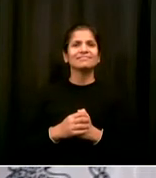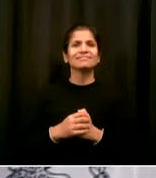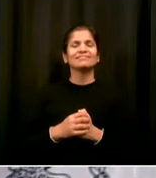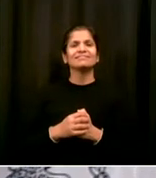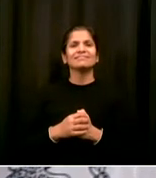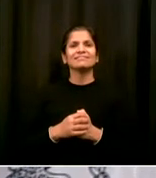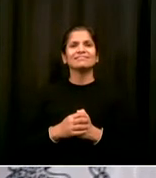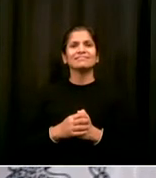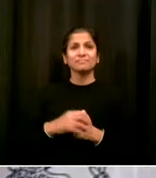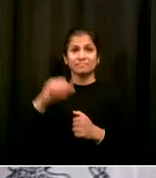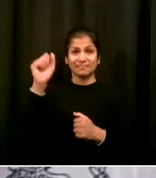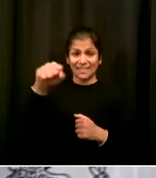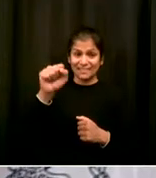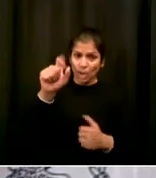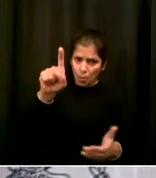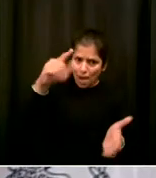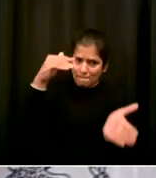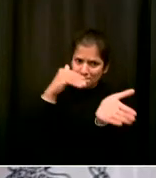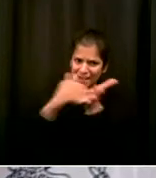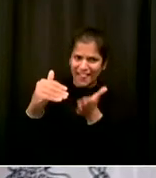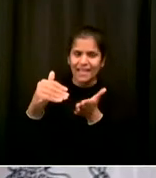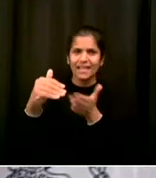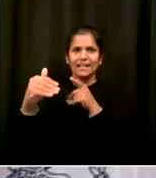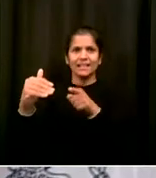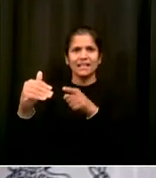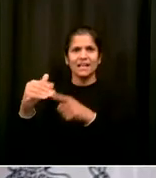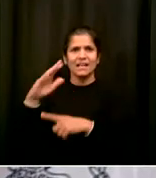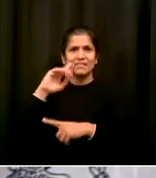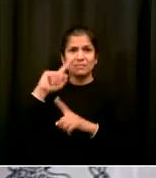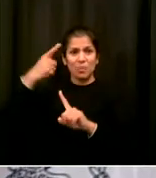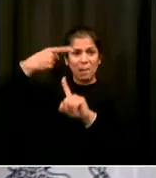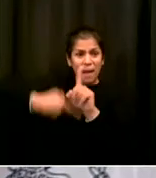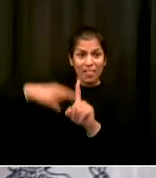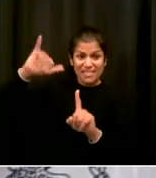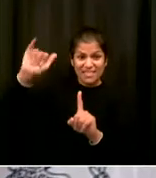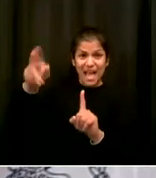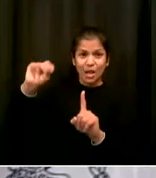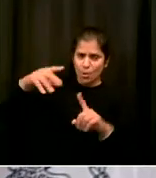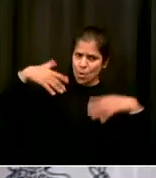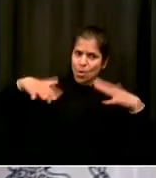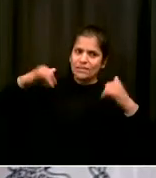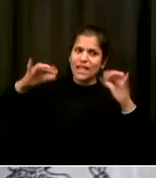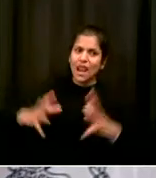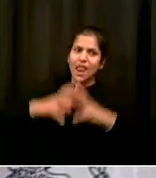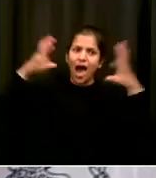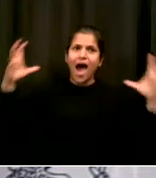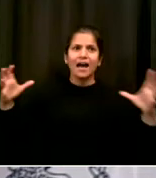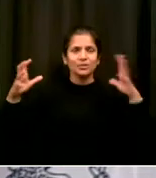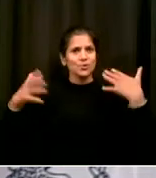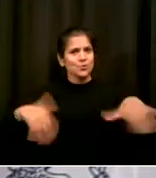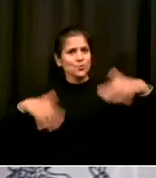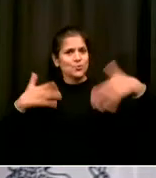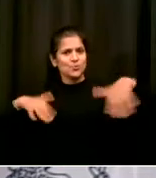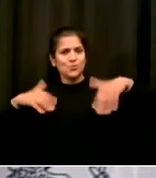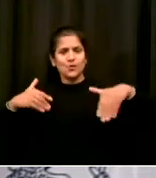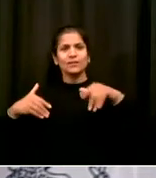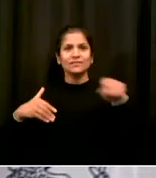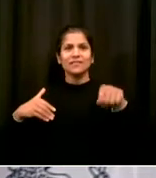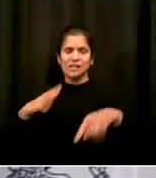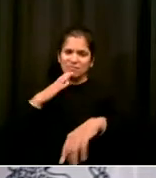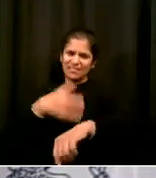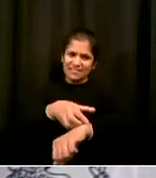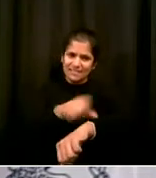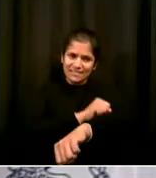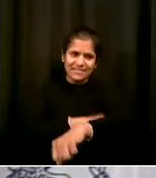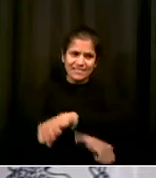in January. We're going to work with the whole community. We're going to work with the whole healthcare world. We're also going to